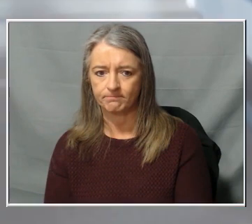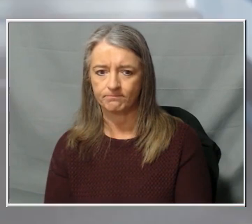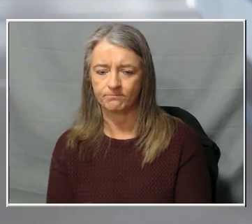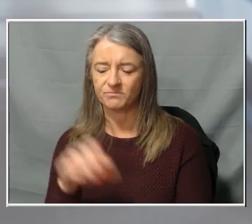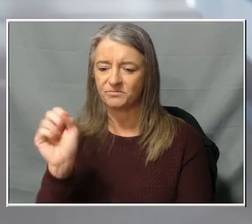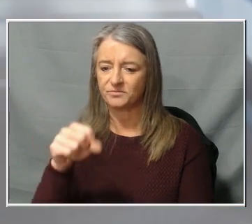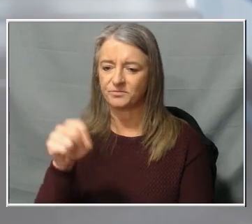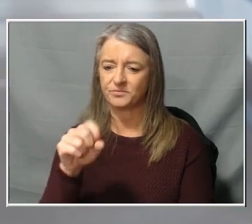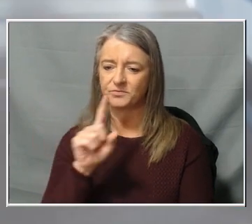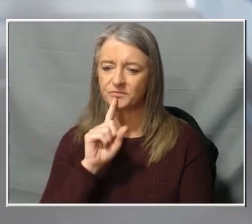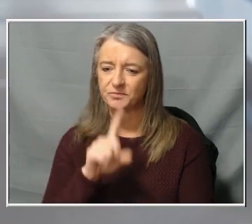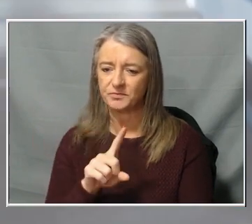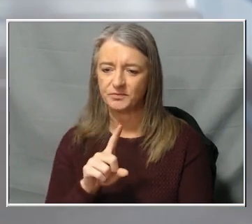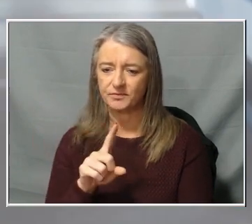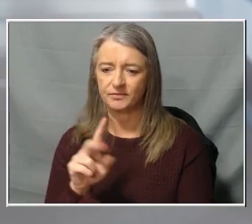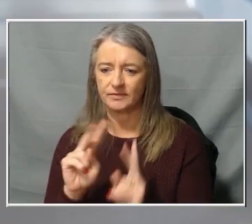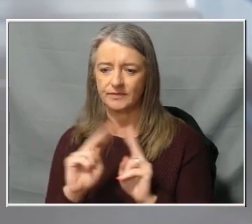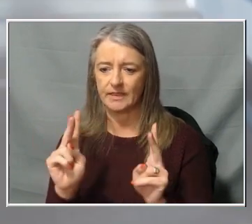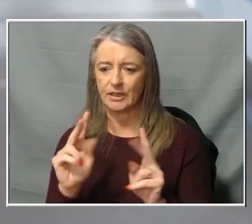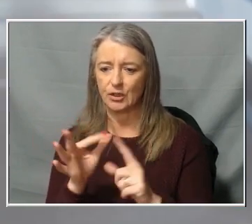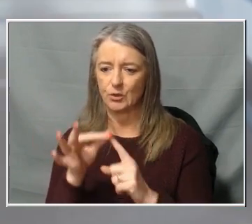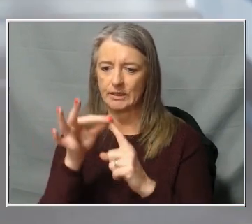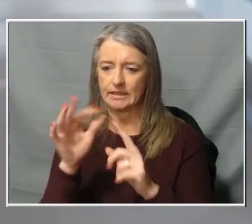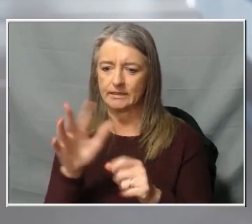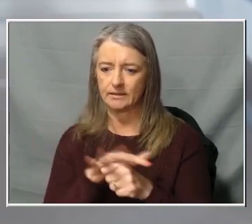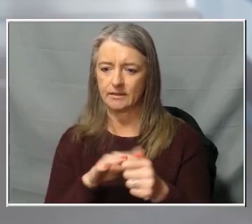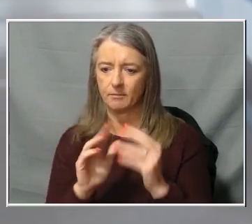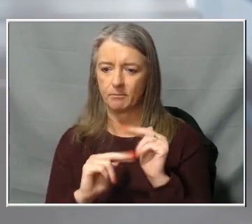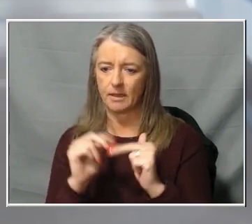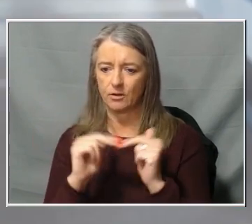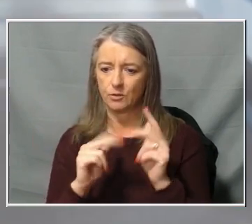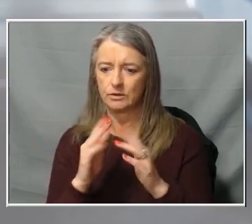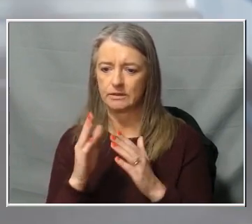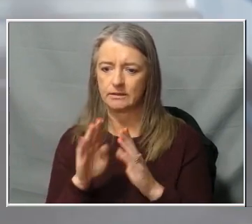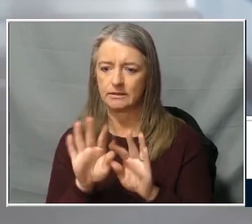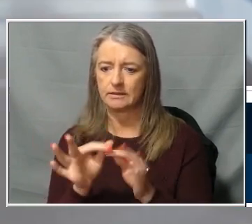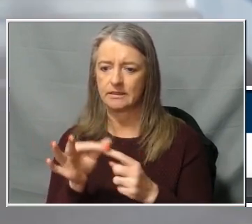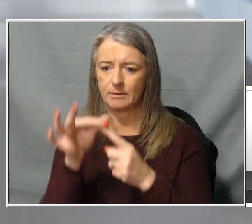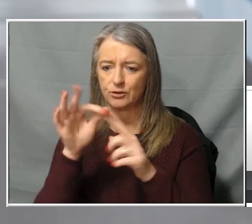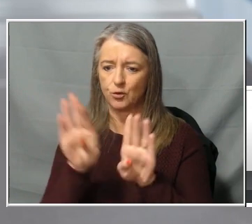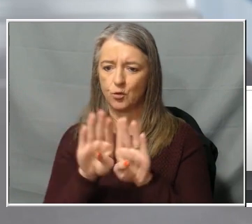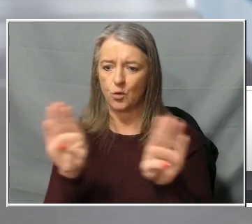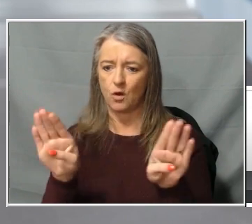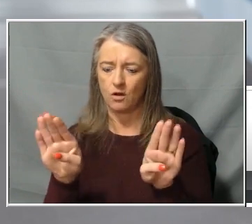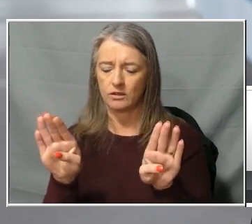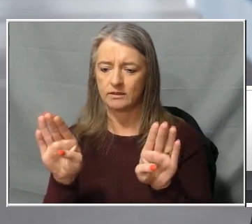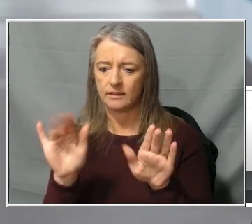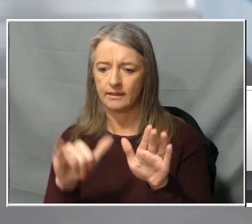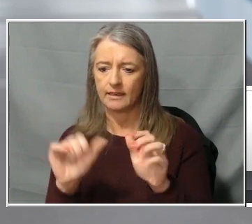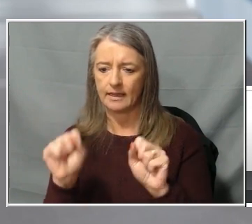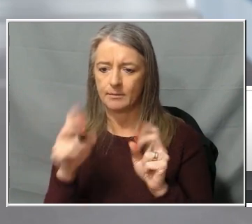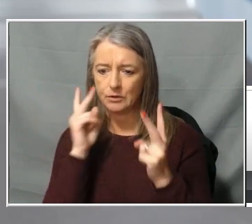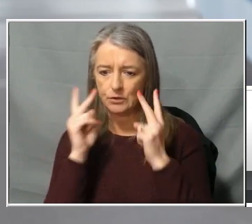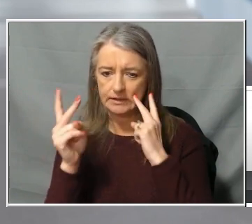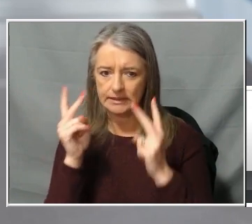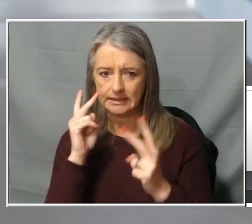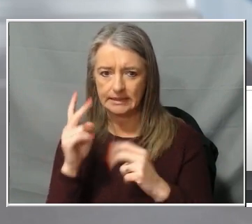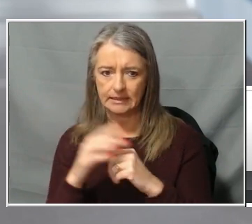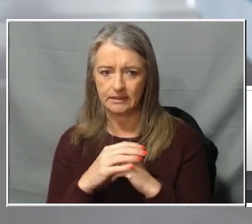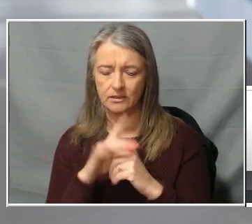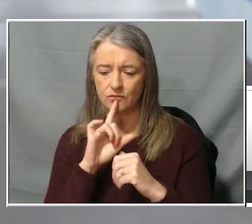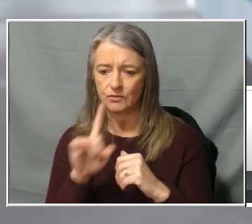Yeah, it is a very unique space for us. We built it with special walls that you'll be able to see that are